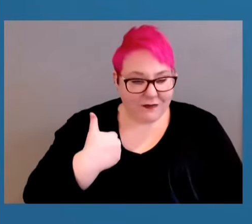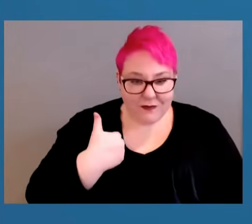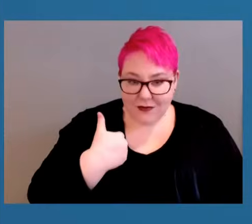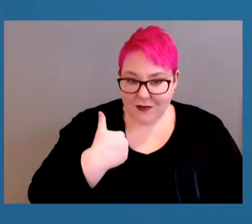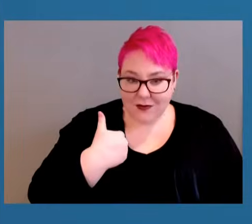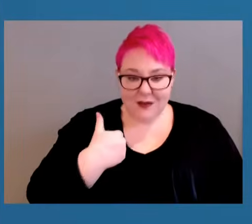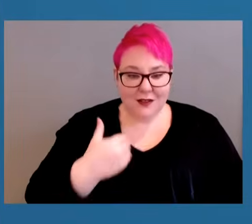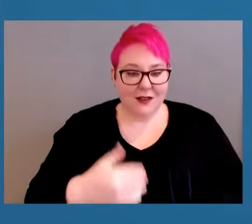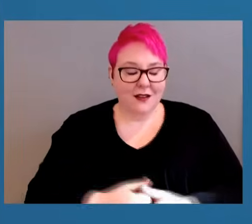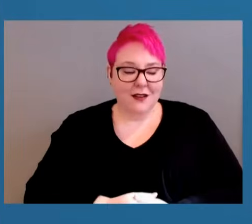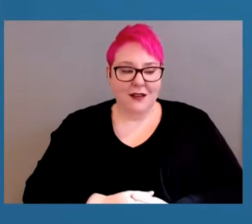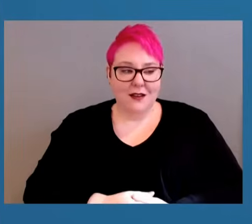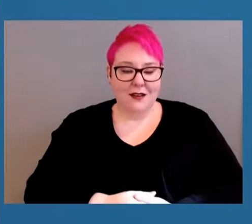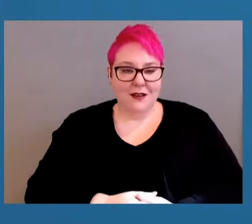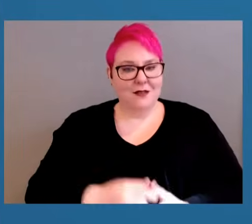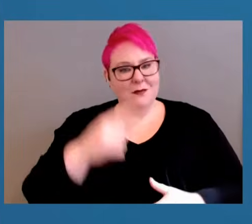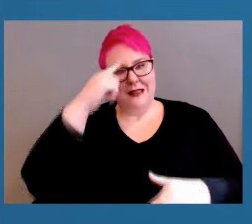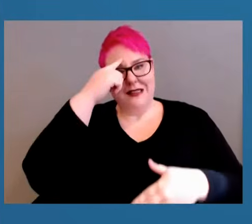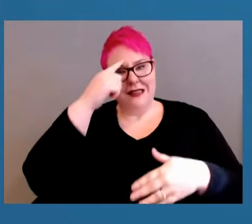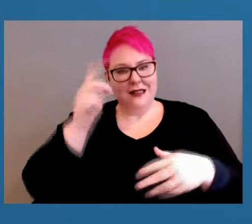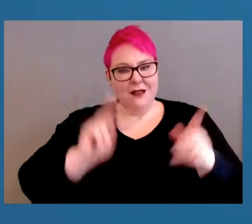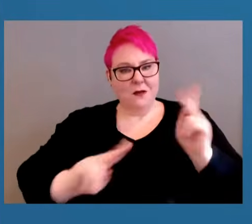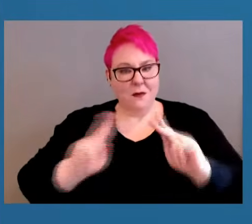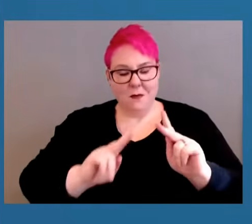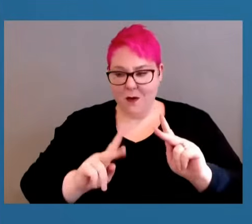But think about the people who've been separated from their families.